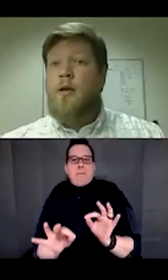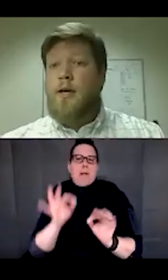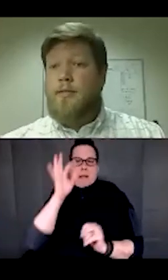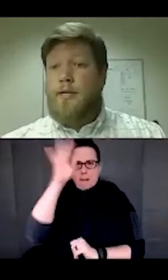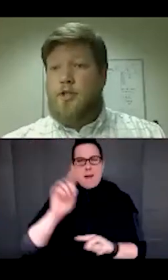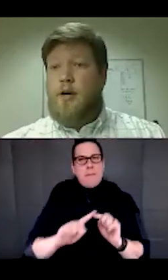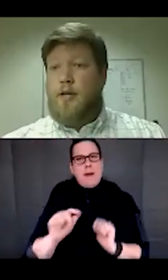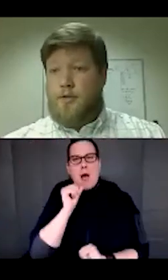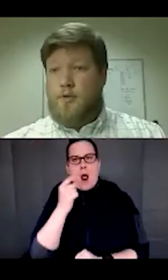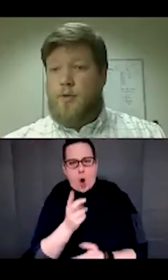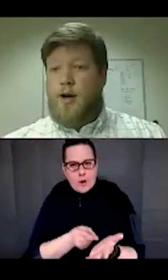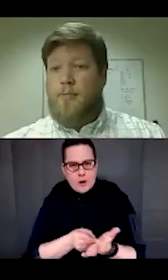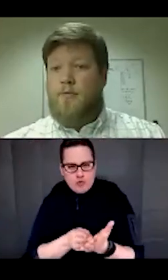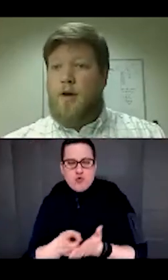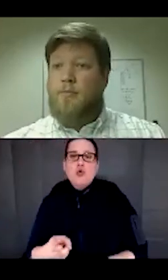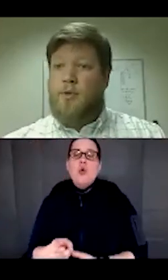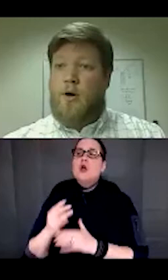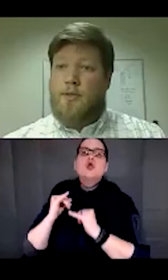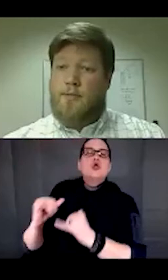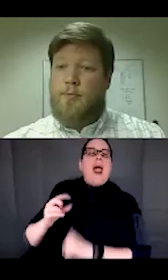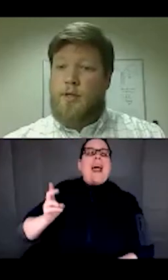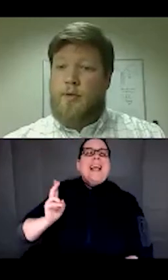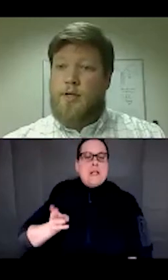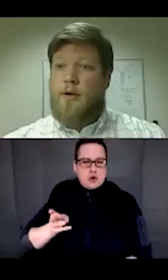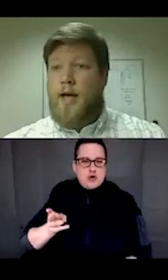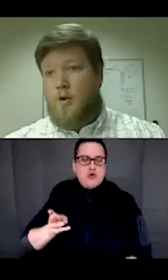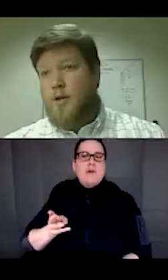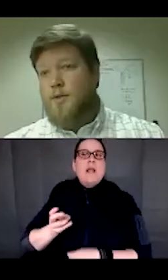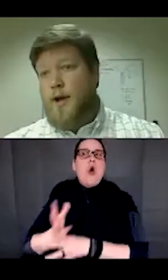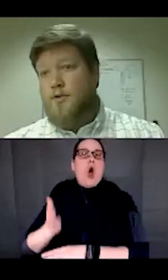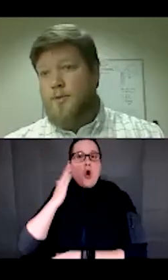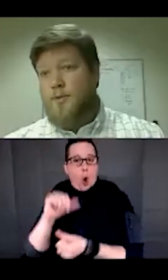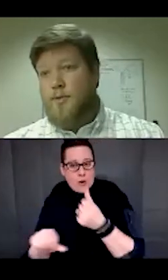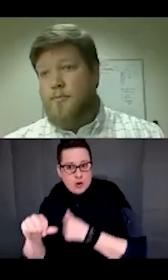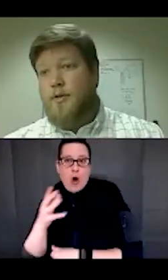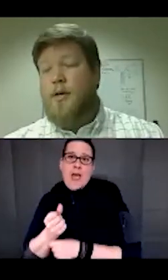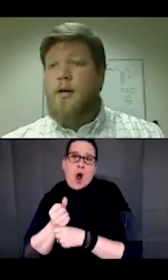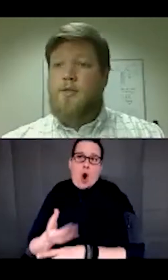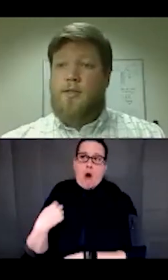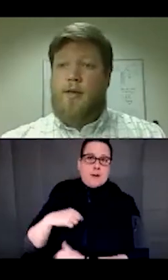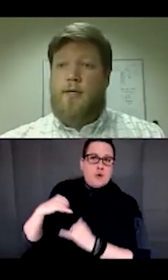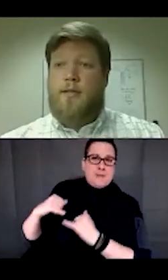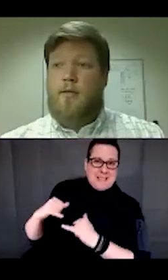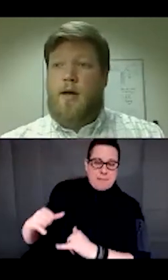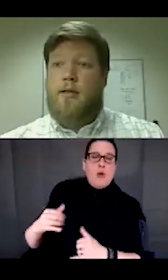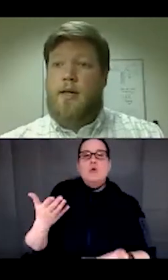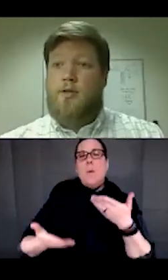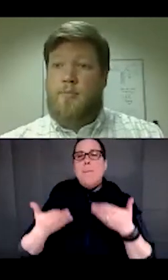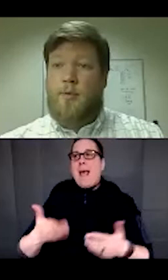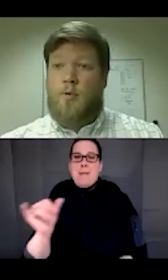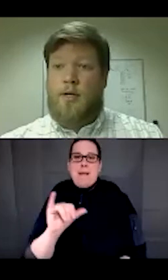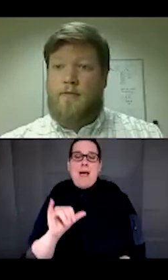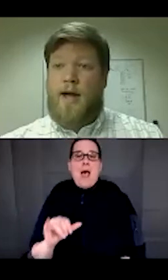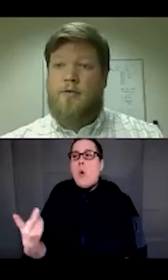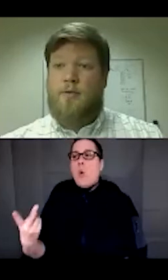true, is that shared history from a common environment both causes people to know each other and causes their attributes to be similar. So this might be like two